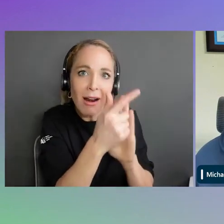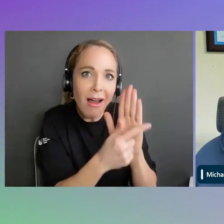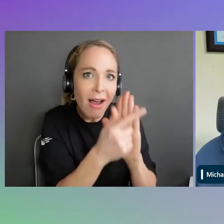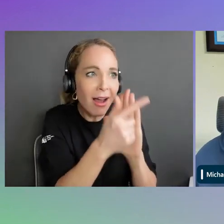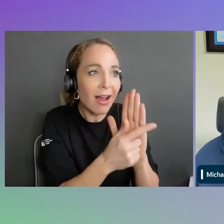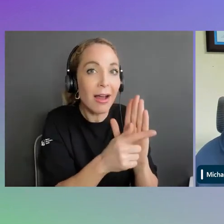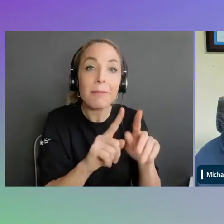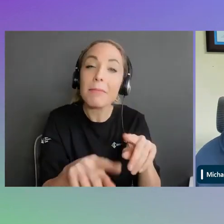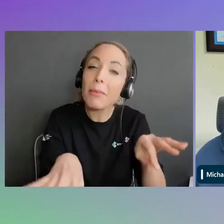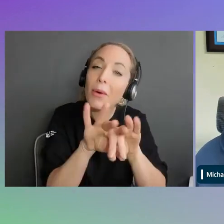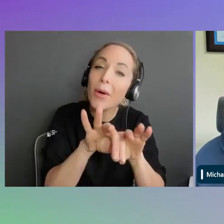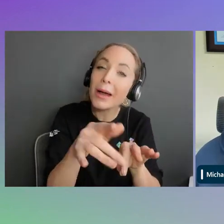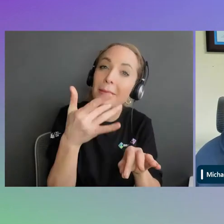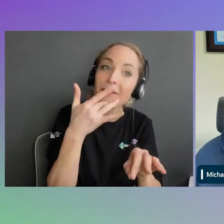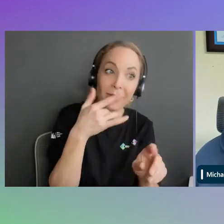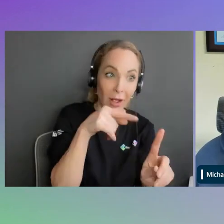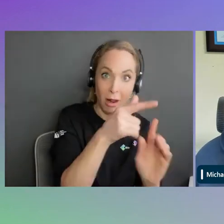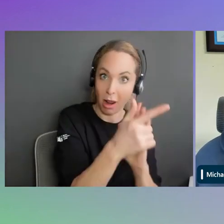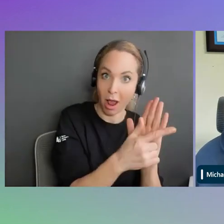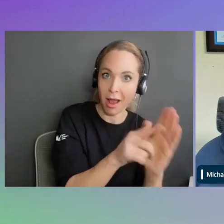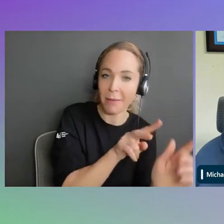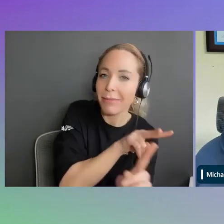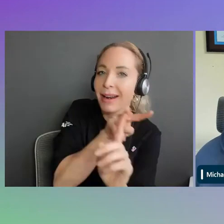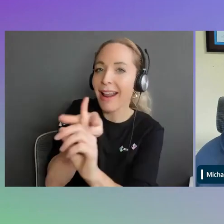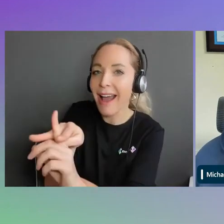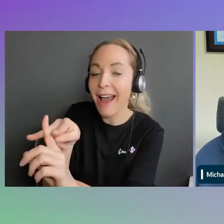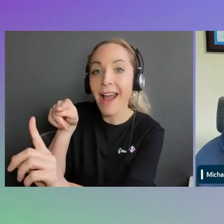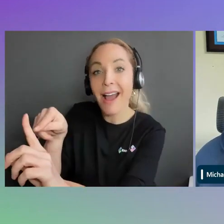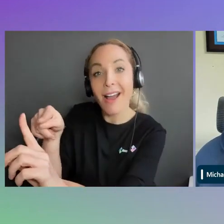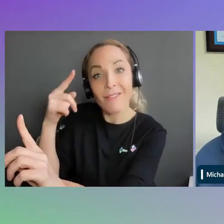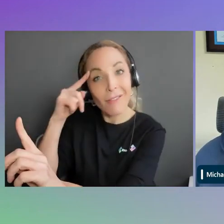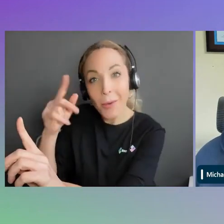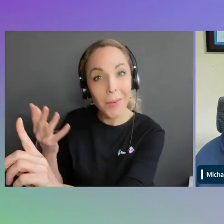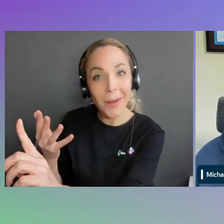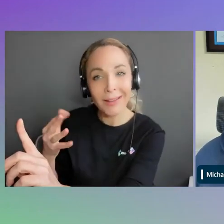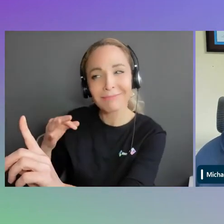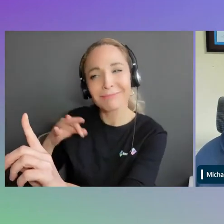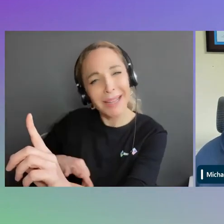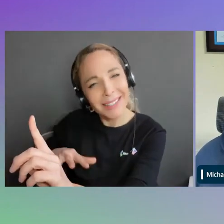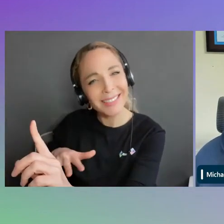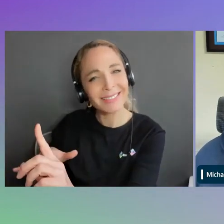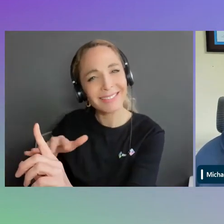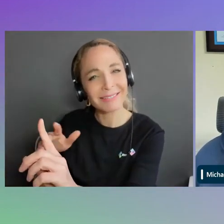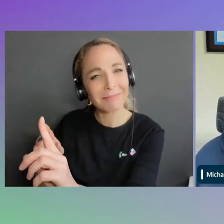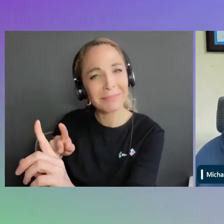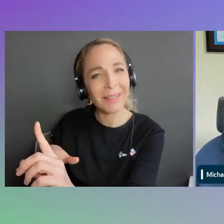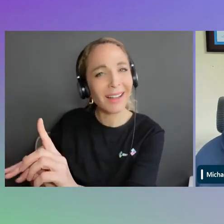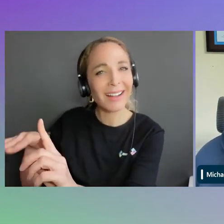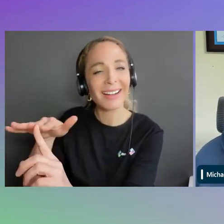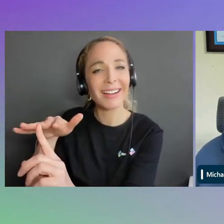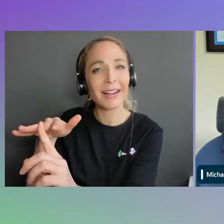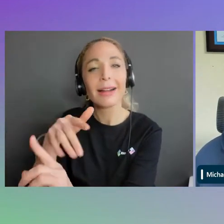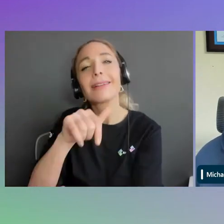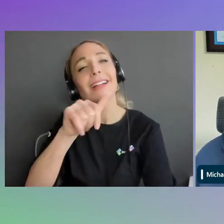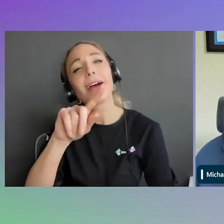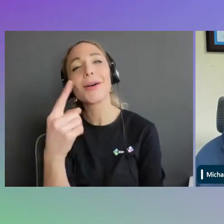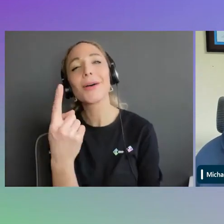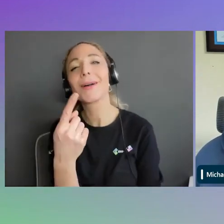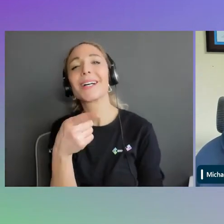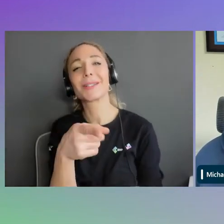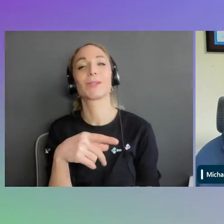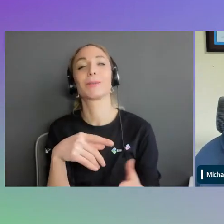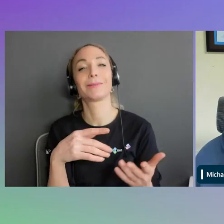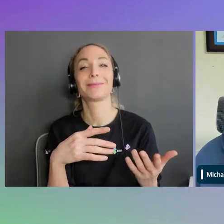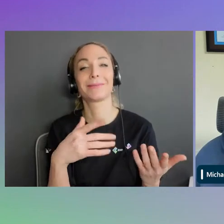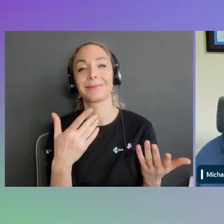to apply the law in a way that real benefits people. I'm not just like meeting like I'm